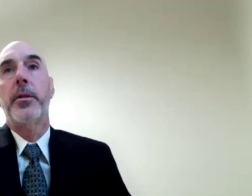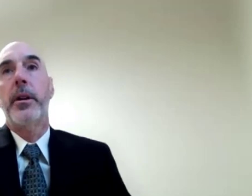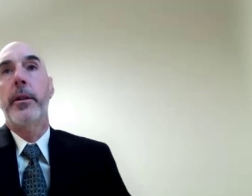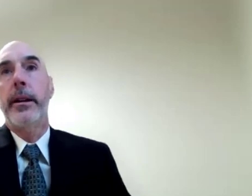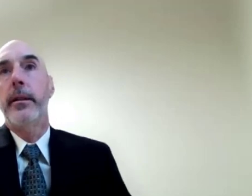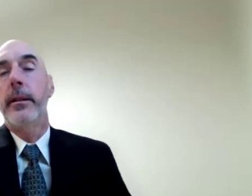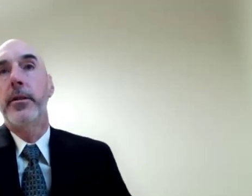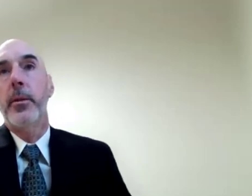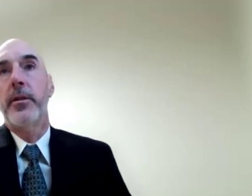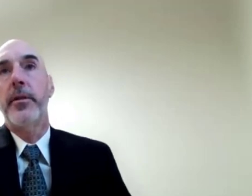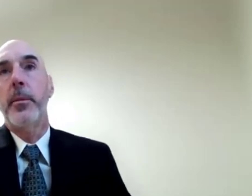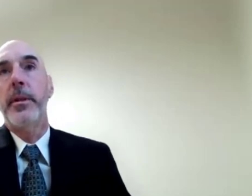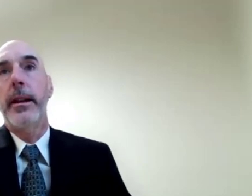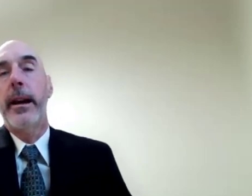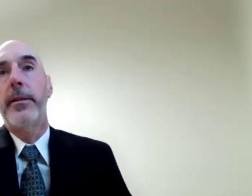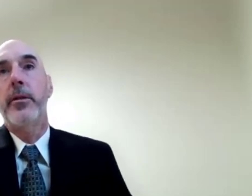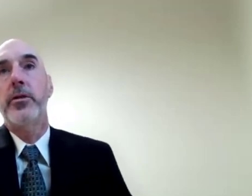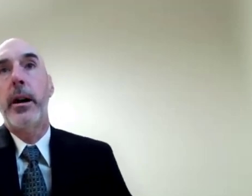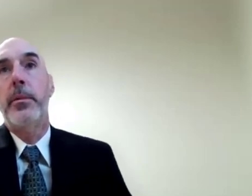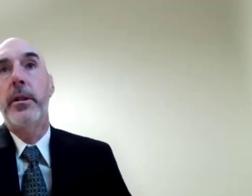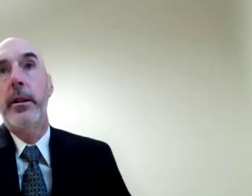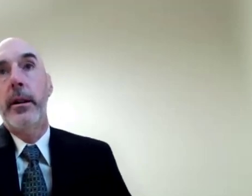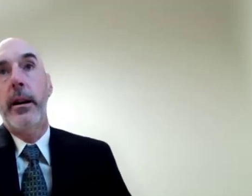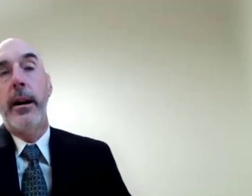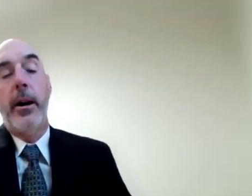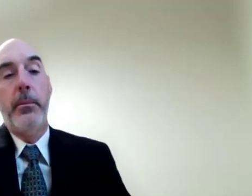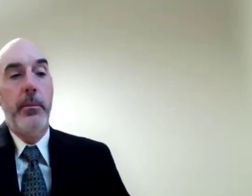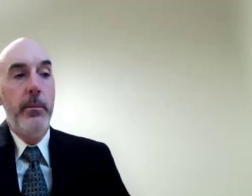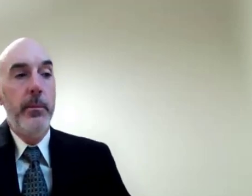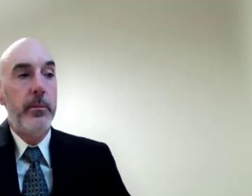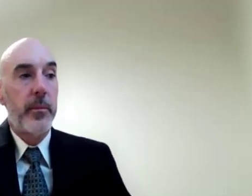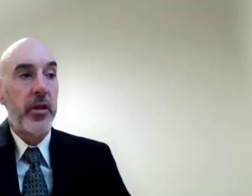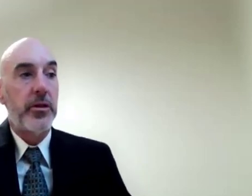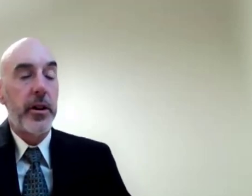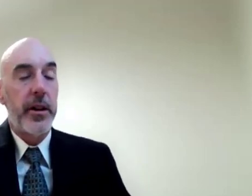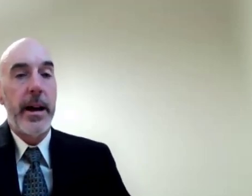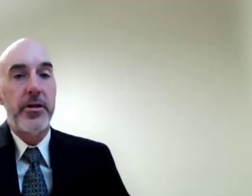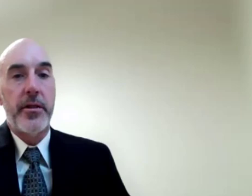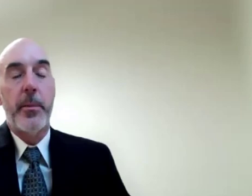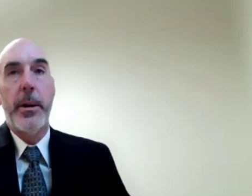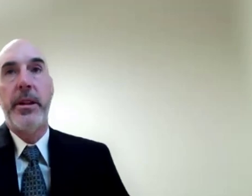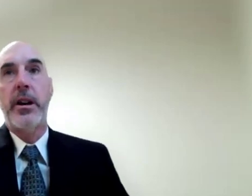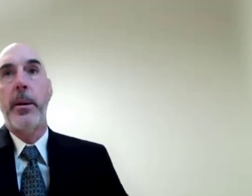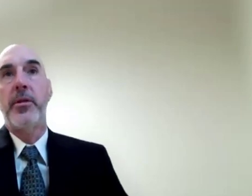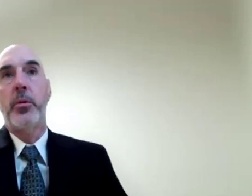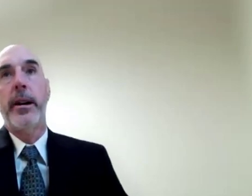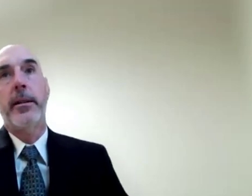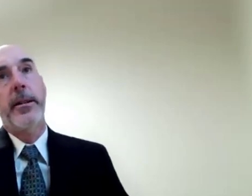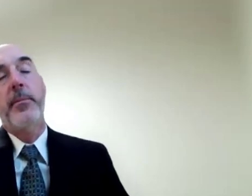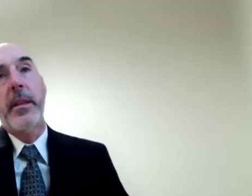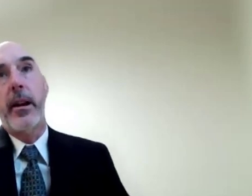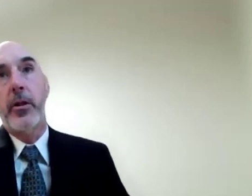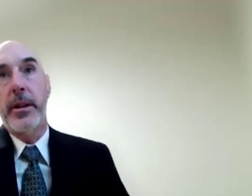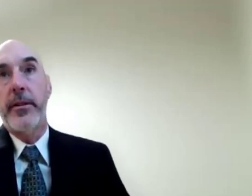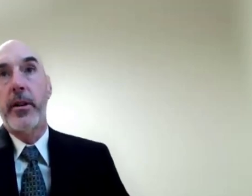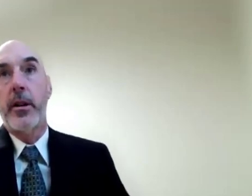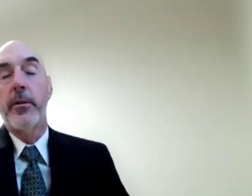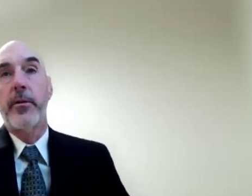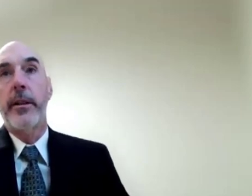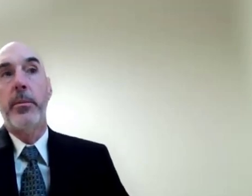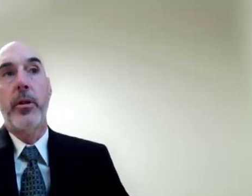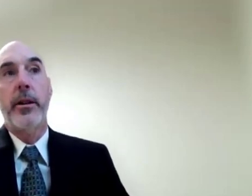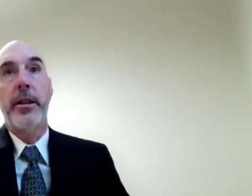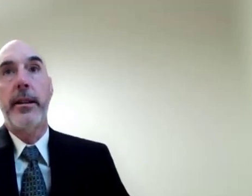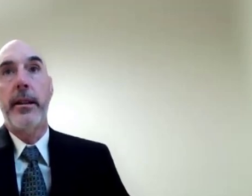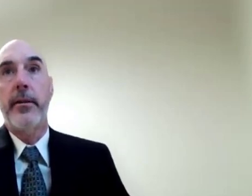some flexibility in terms of their being at their job. So as you can imagine, there might be jobs where it could be difficult